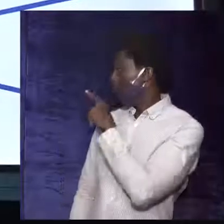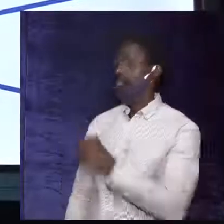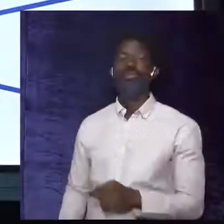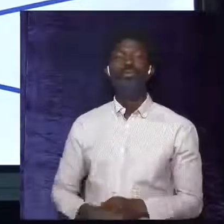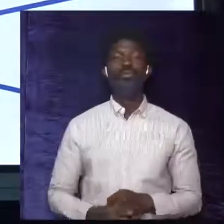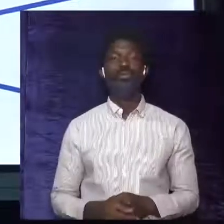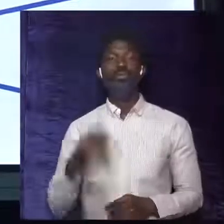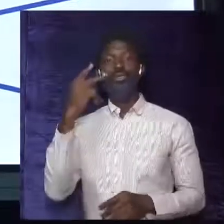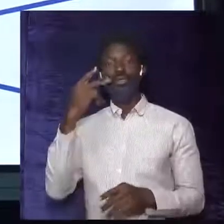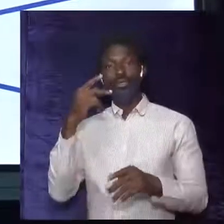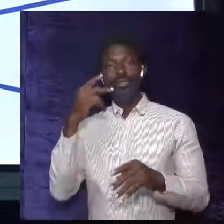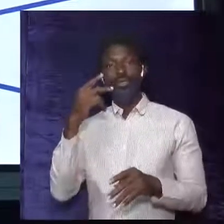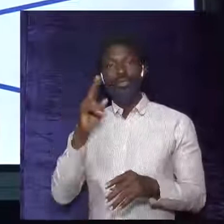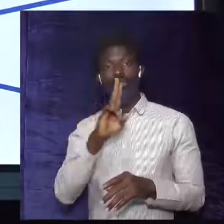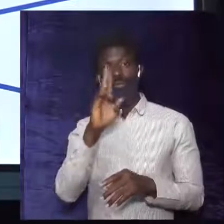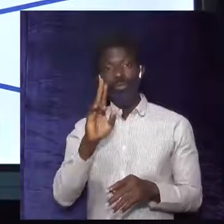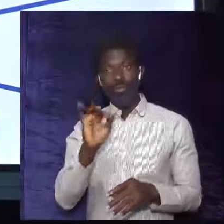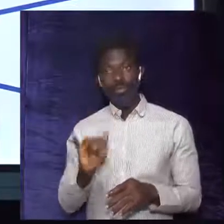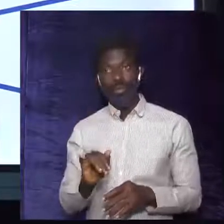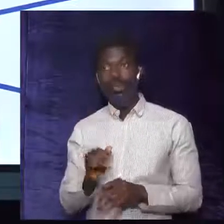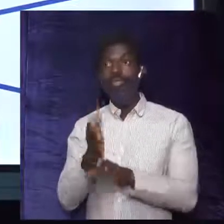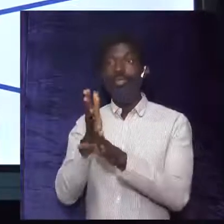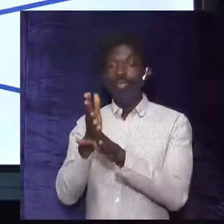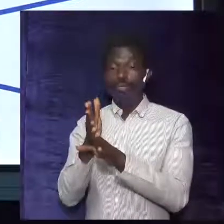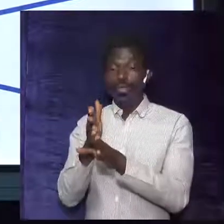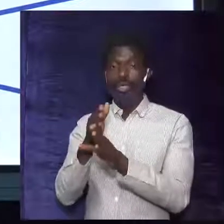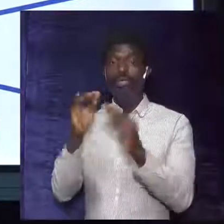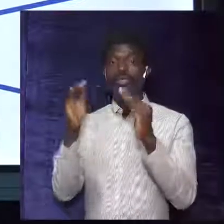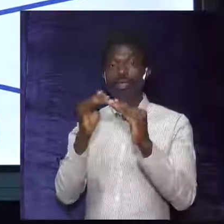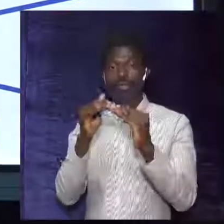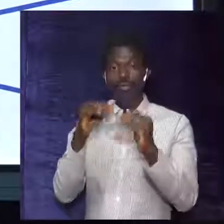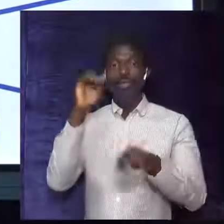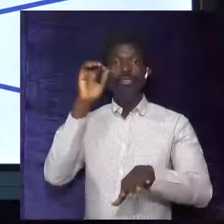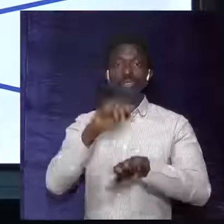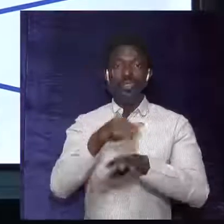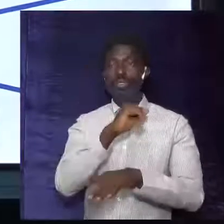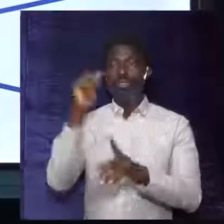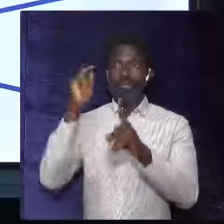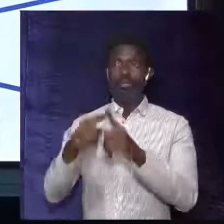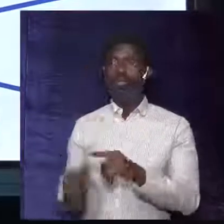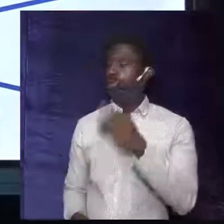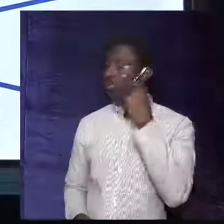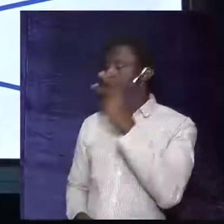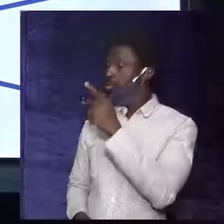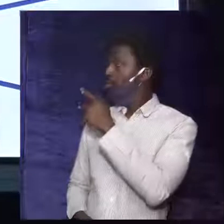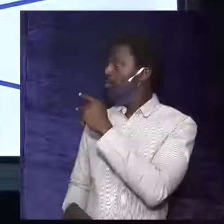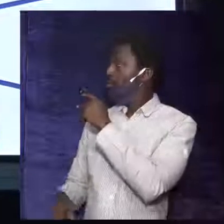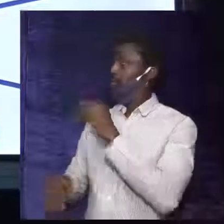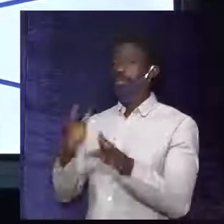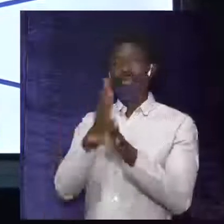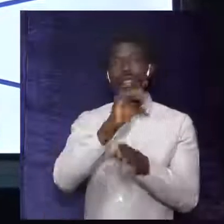usually lines meet at a point. For instance, this one, they meet at the point O. We have line AB and line